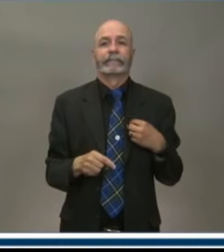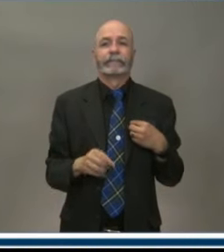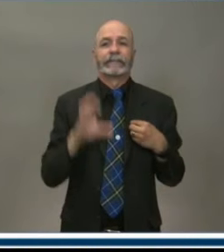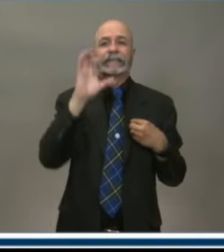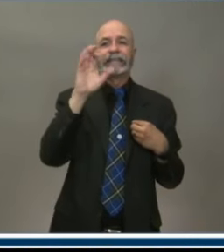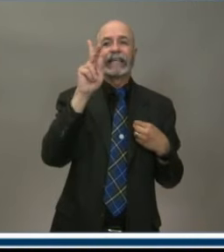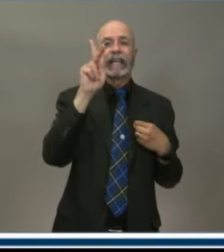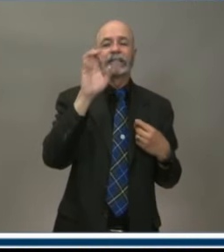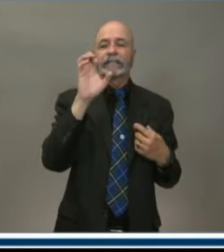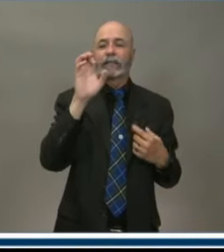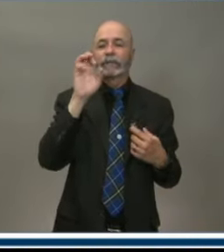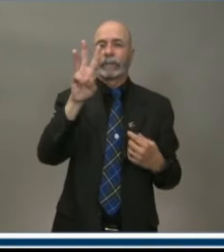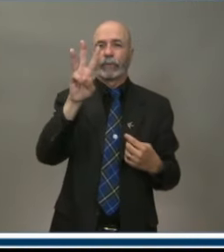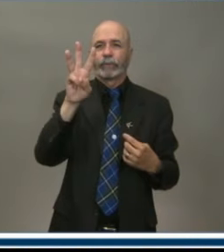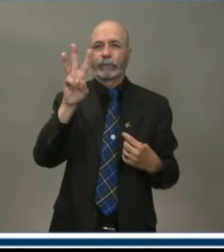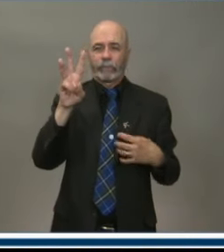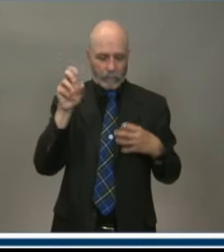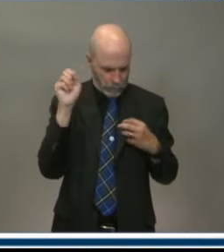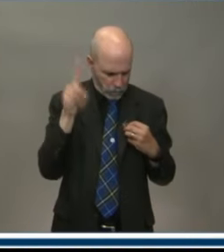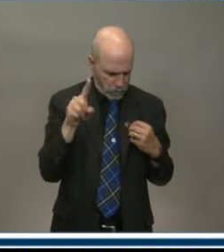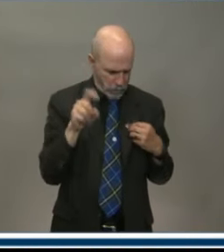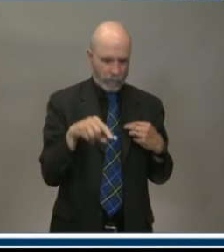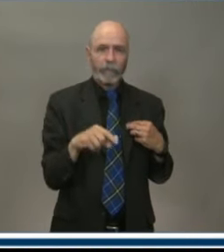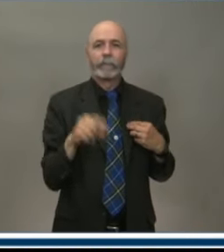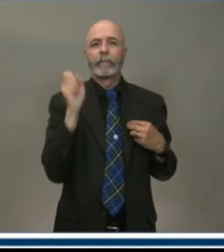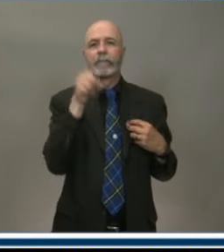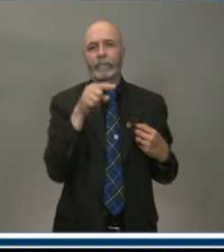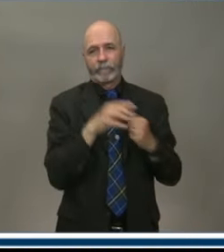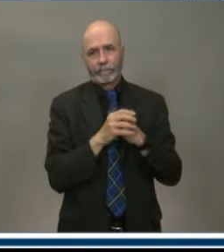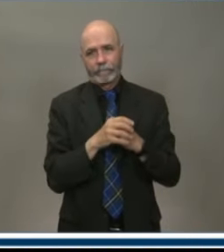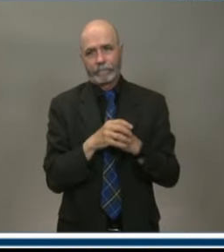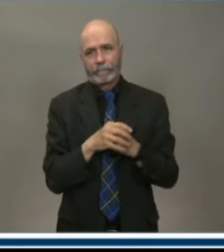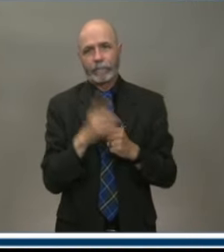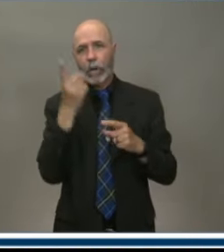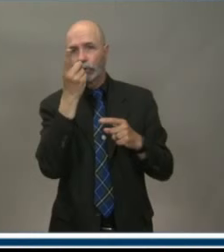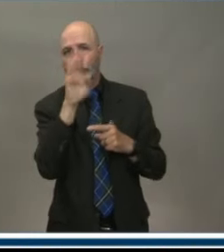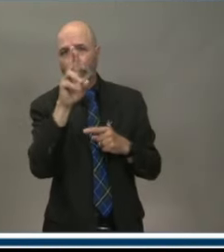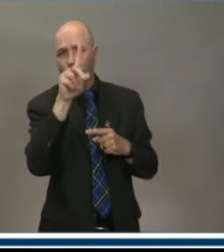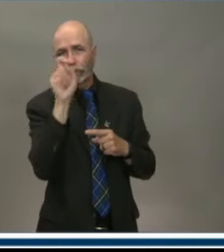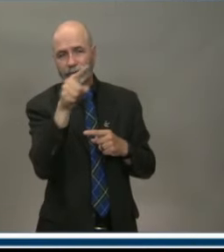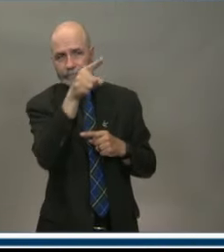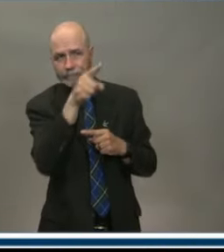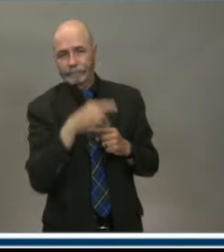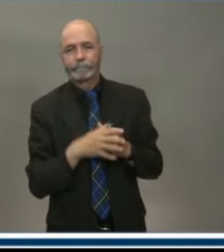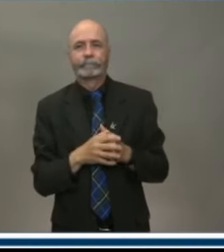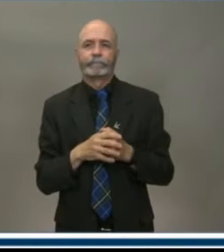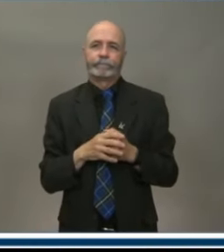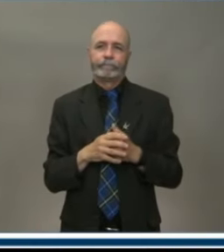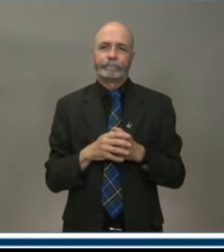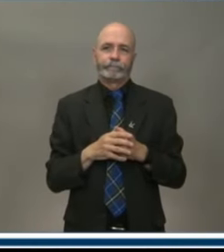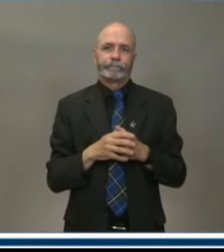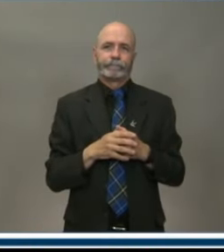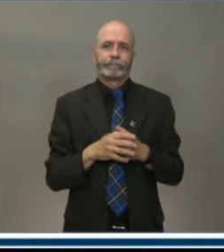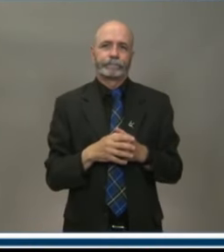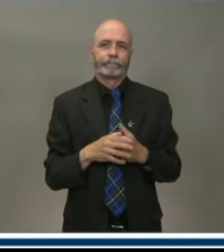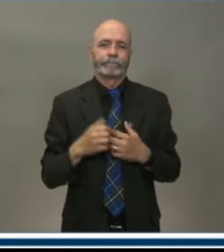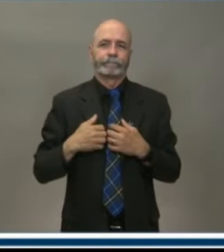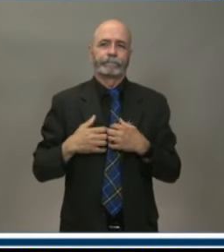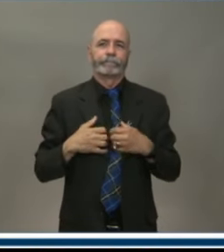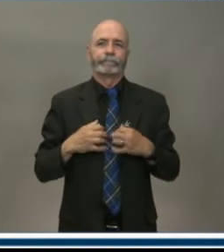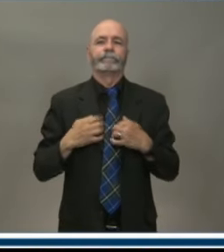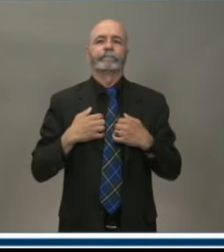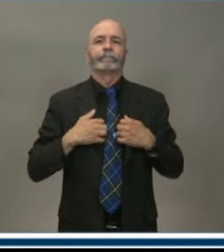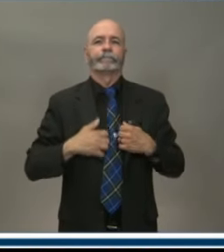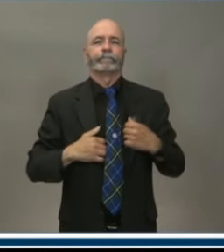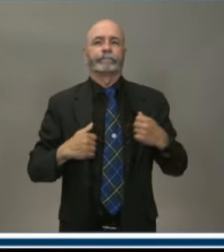Evan. This question is for Dr. Strang. I'm wondering, I know there's consensus on the